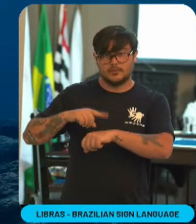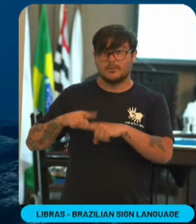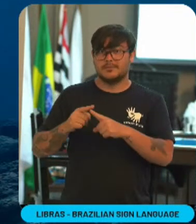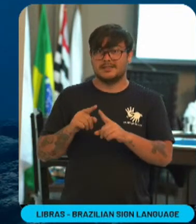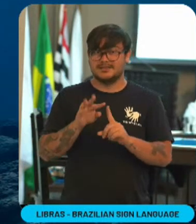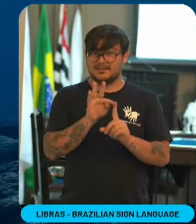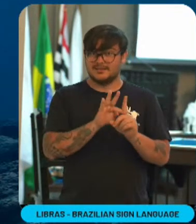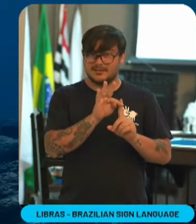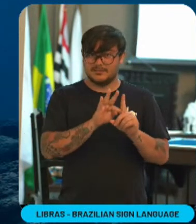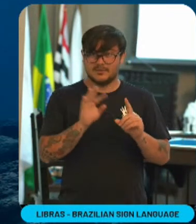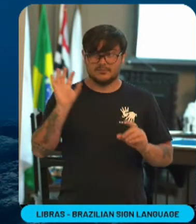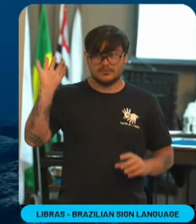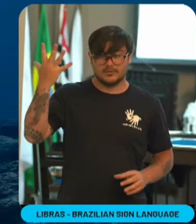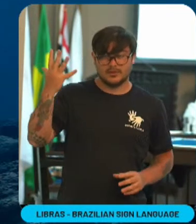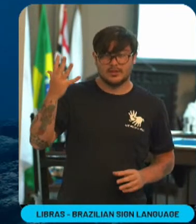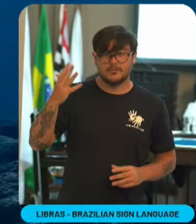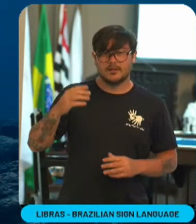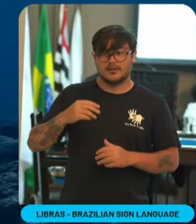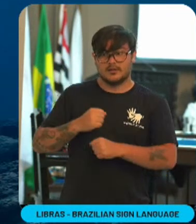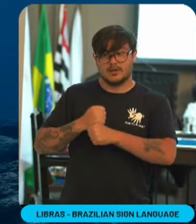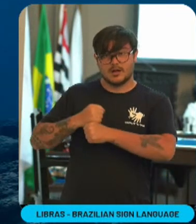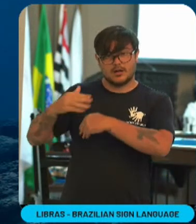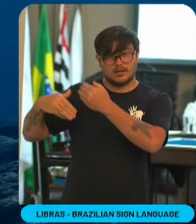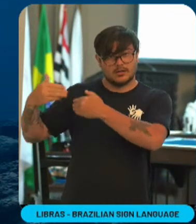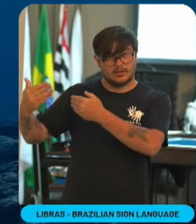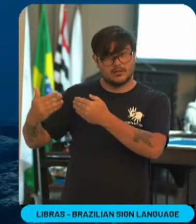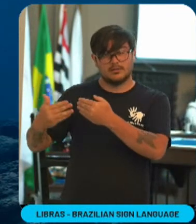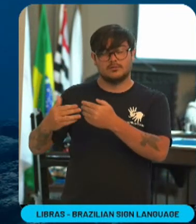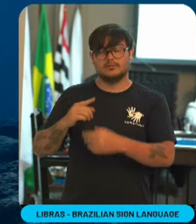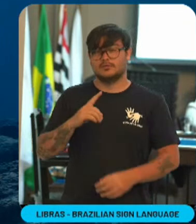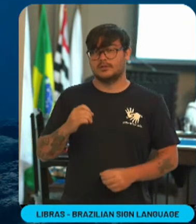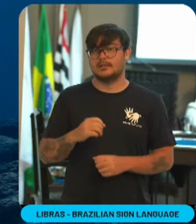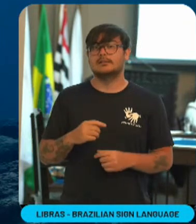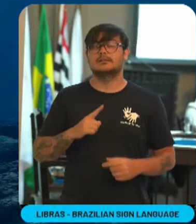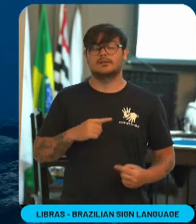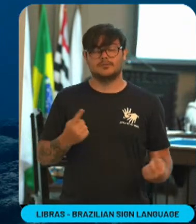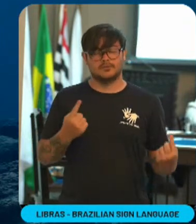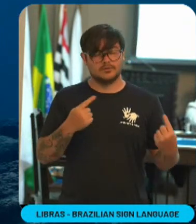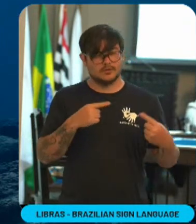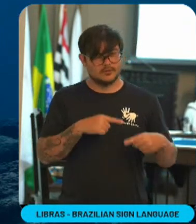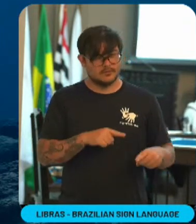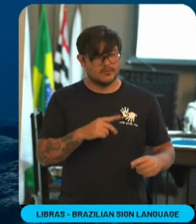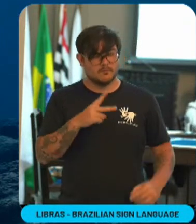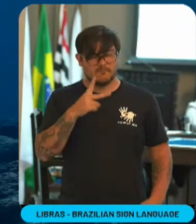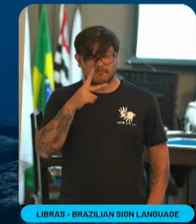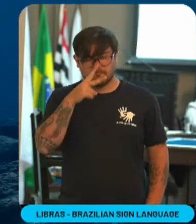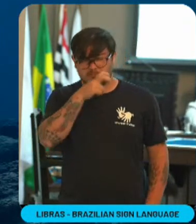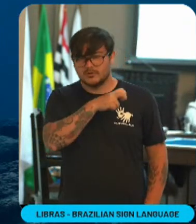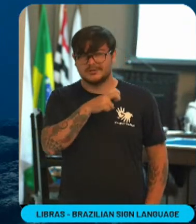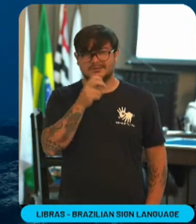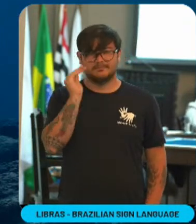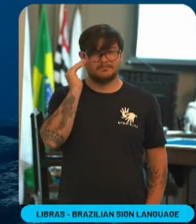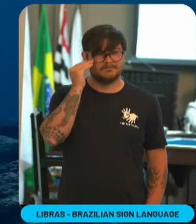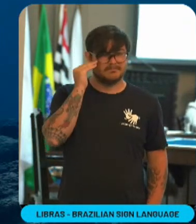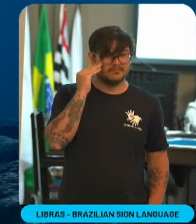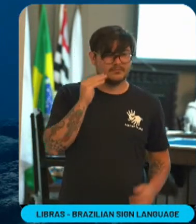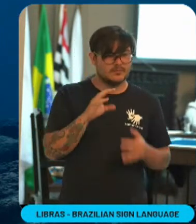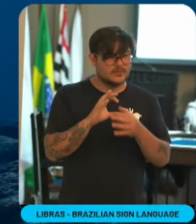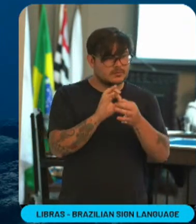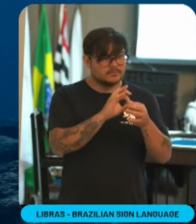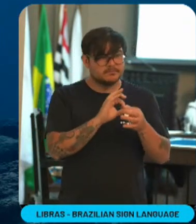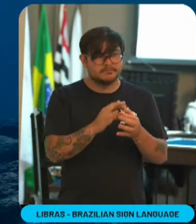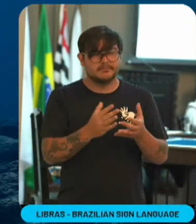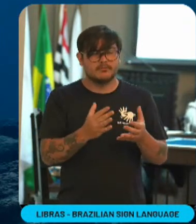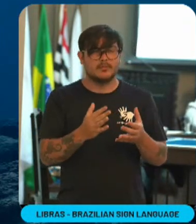This we're talking in the scale of time, but in the scale of climate, in the next decades we have a huge challenge